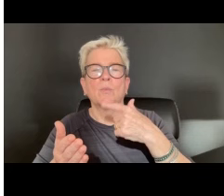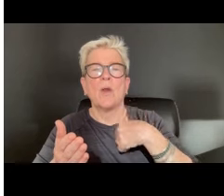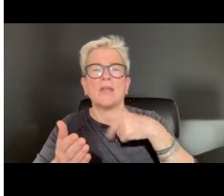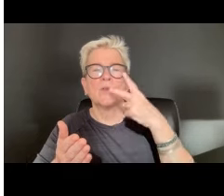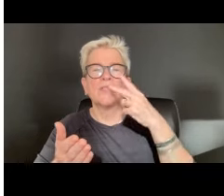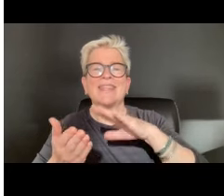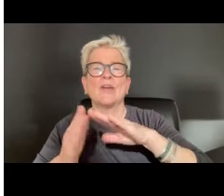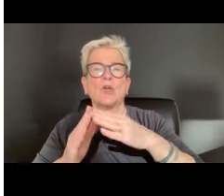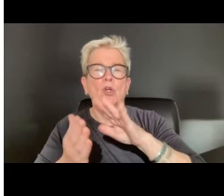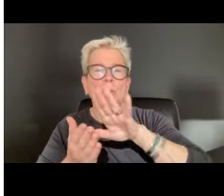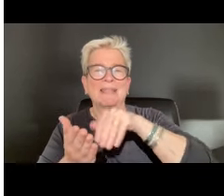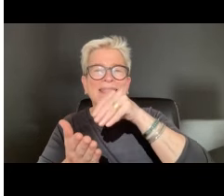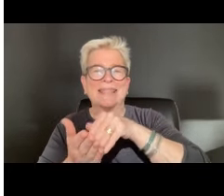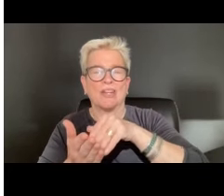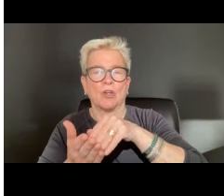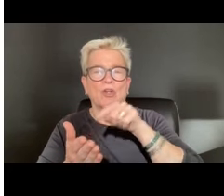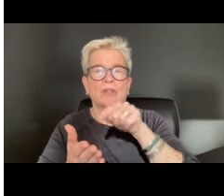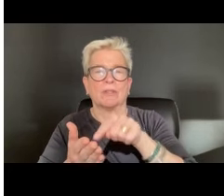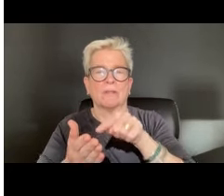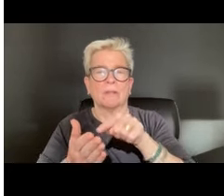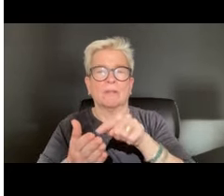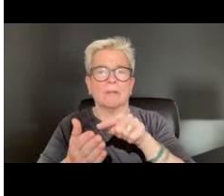plan.